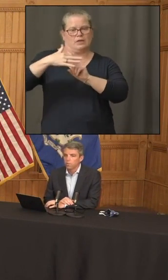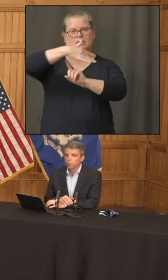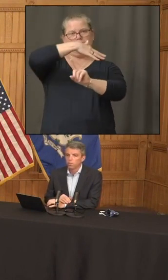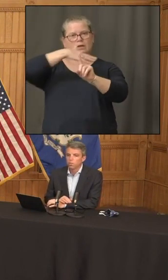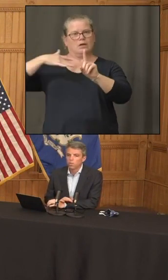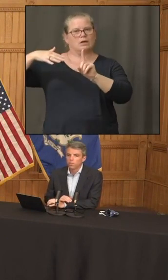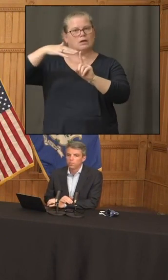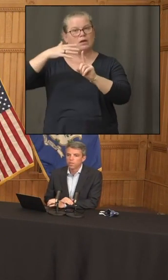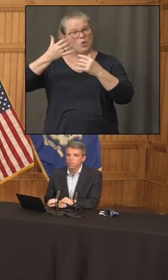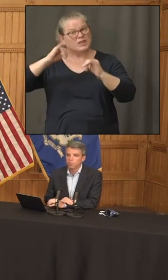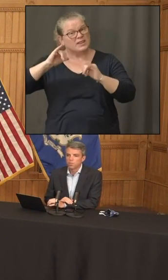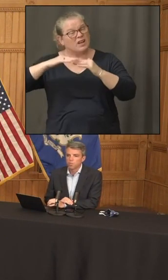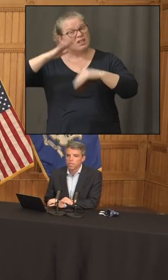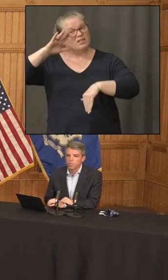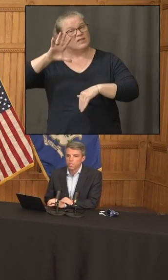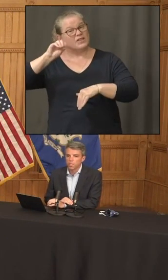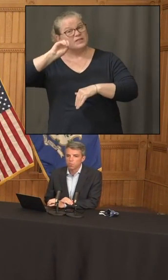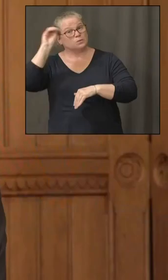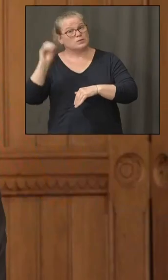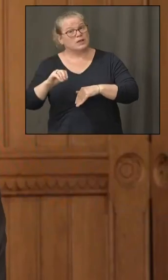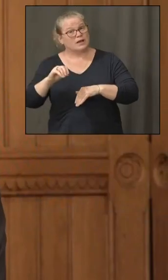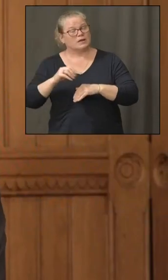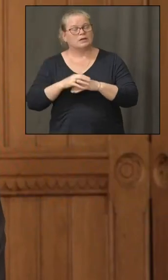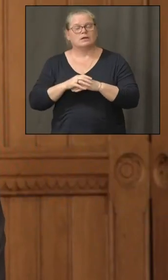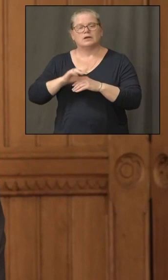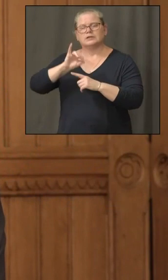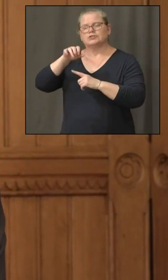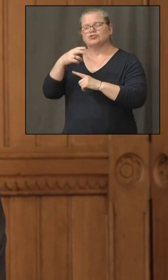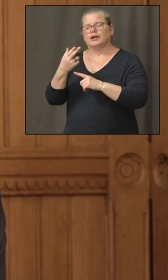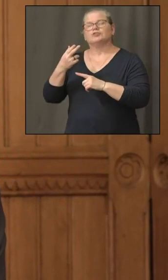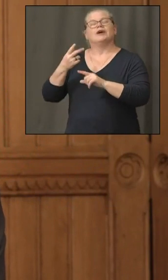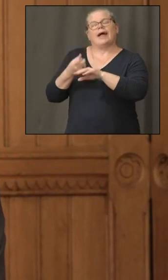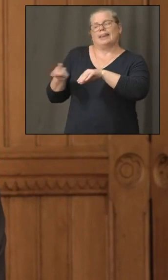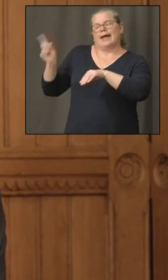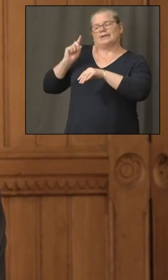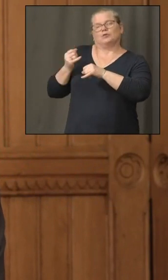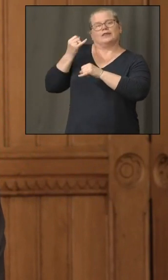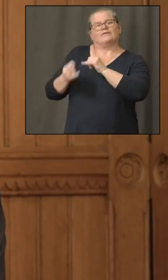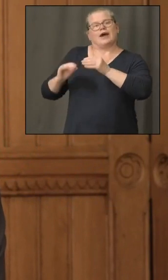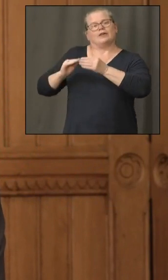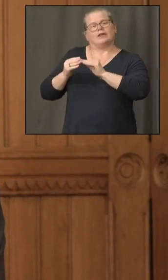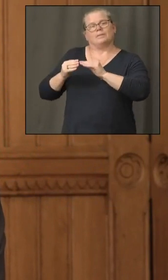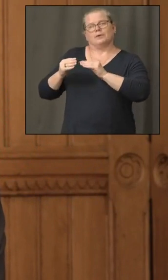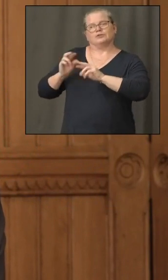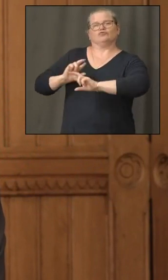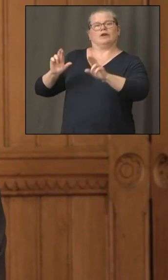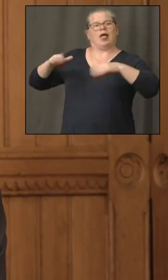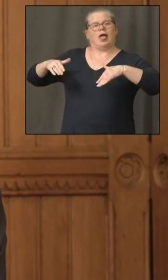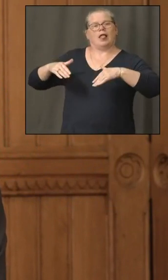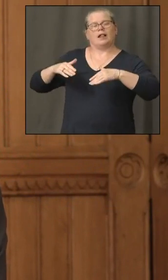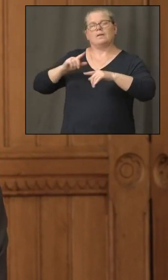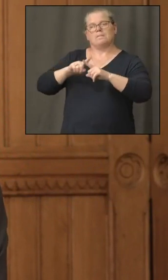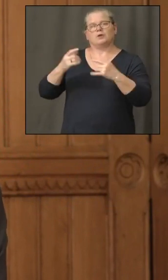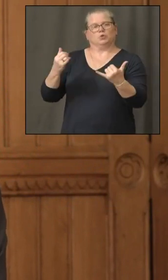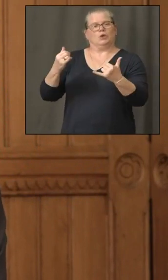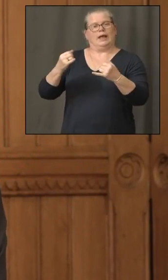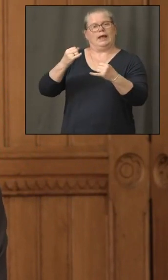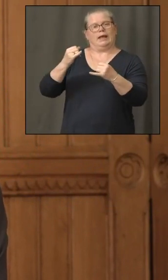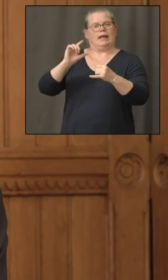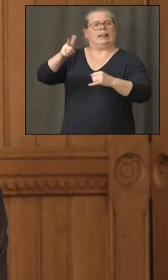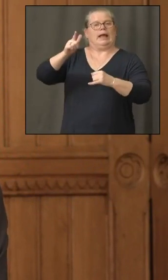Yeah, we don't have the final numbers from last week yet. We'll get that by the end of the day today, but I'm optimistic that we'll have been above 50% for last week.